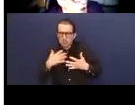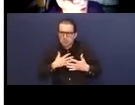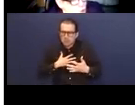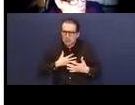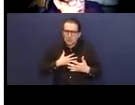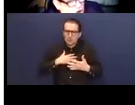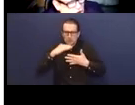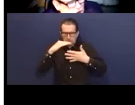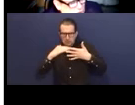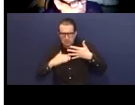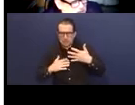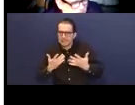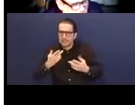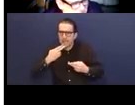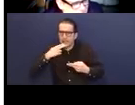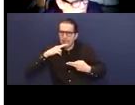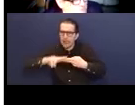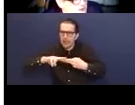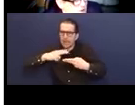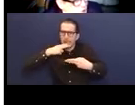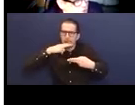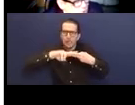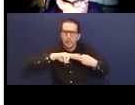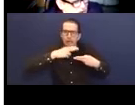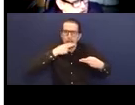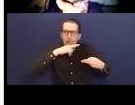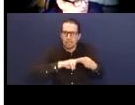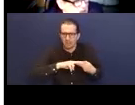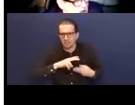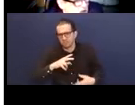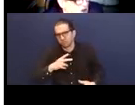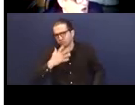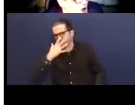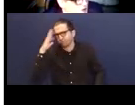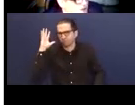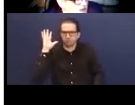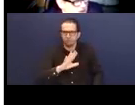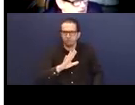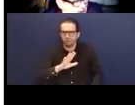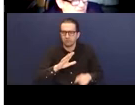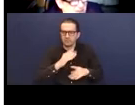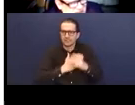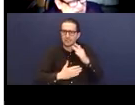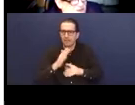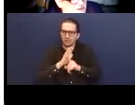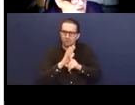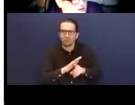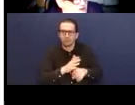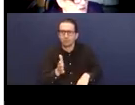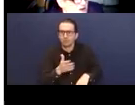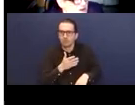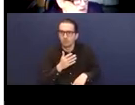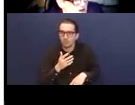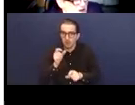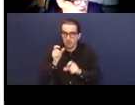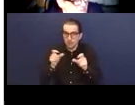only 0.91%, that's less than 1% of the population, answered yes to it in the census